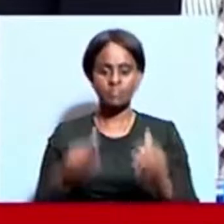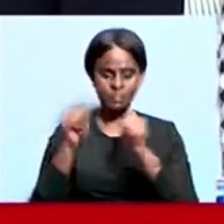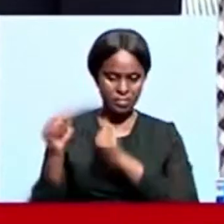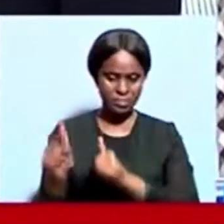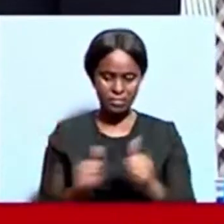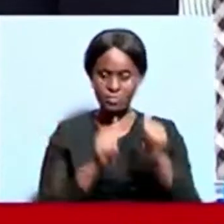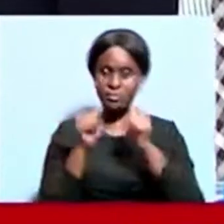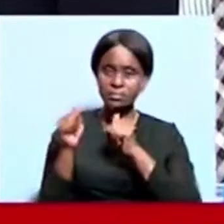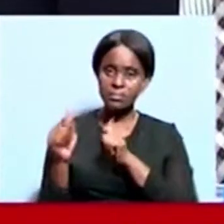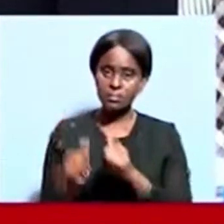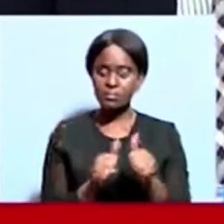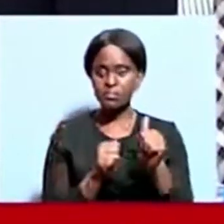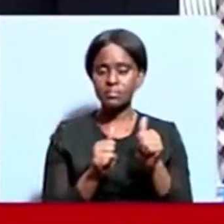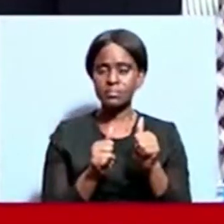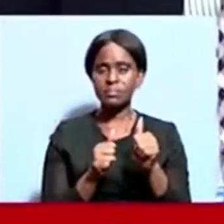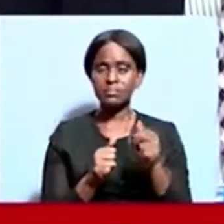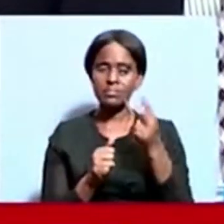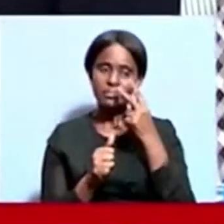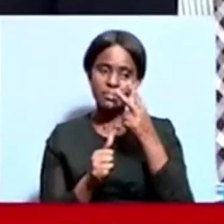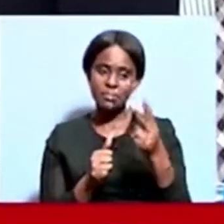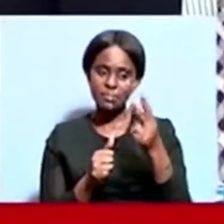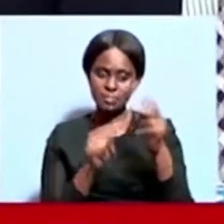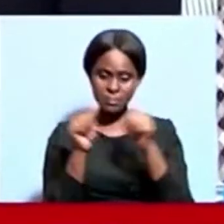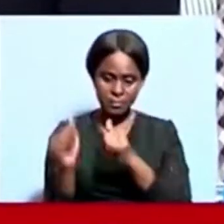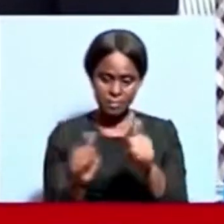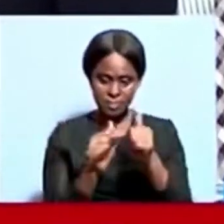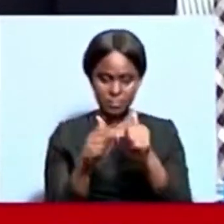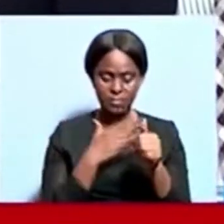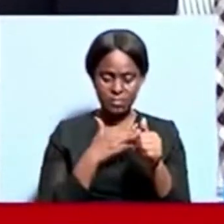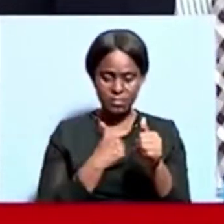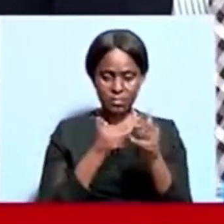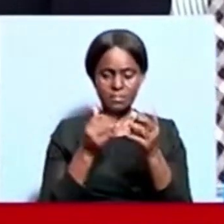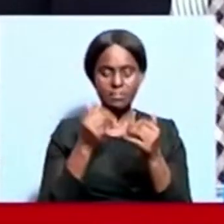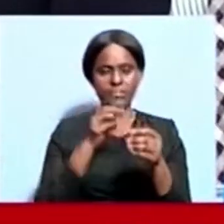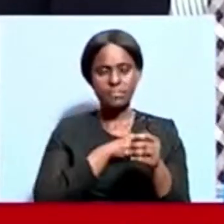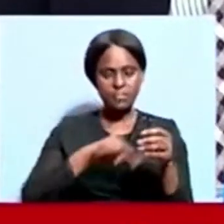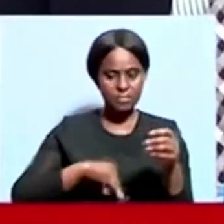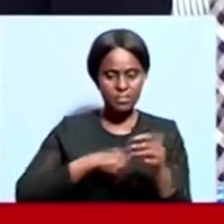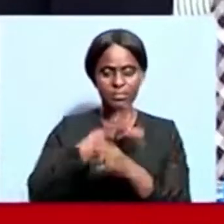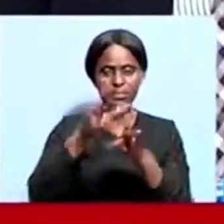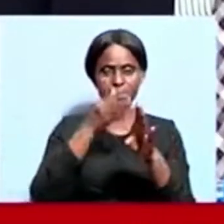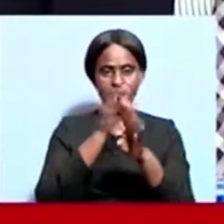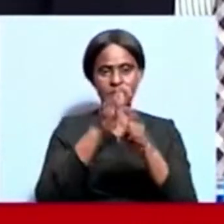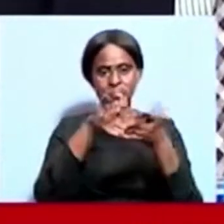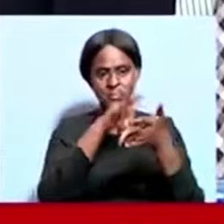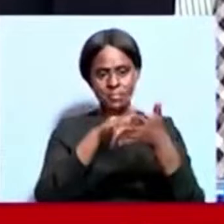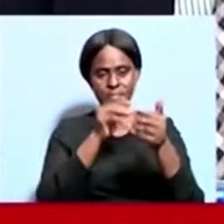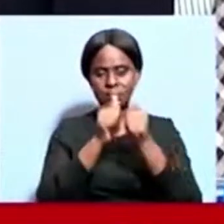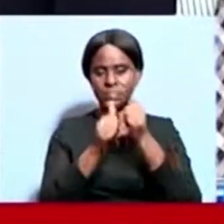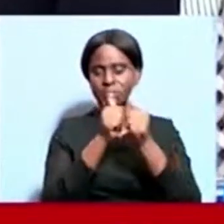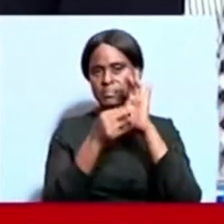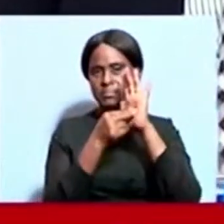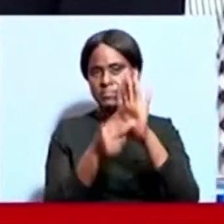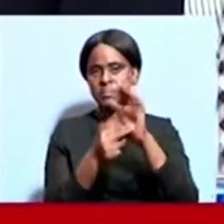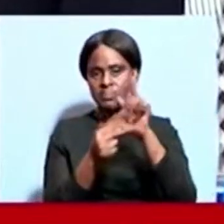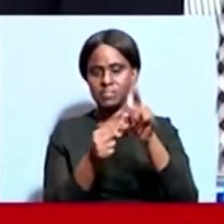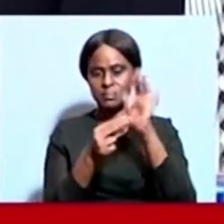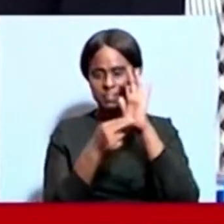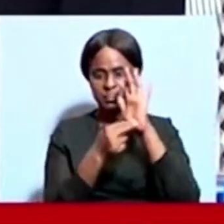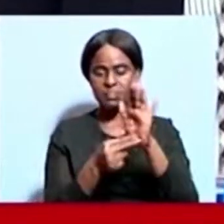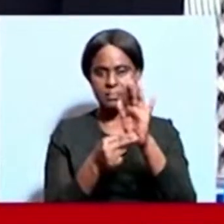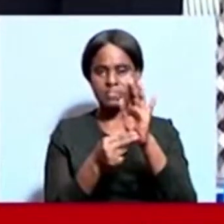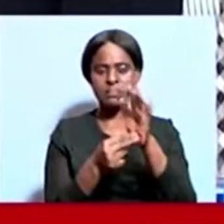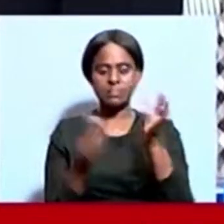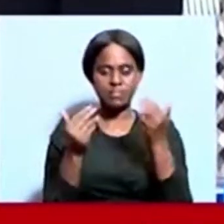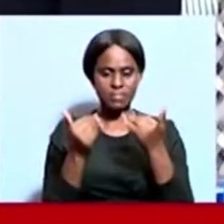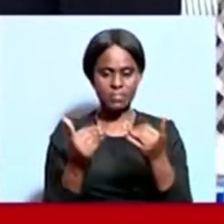taken. In looking at the action taken, I would like members to refer to the table that is shown, showing the